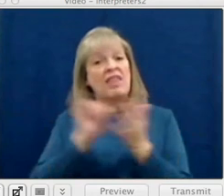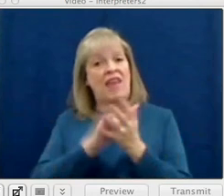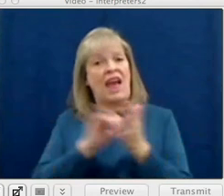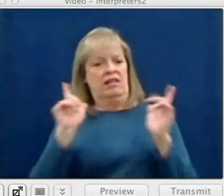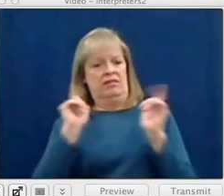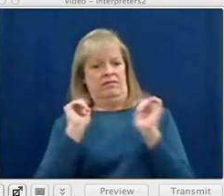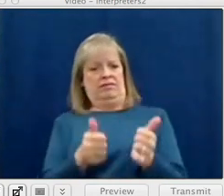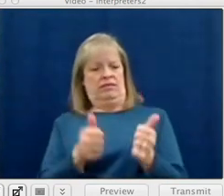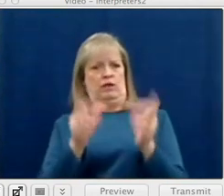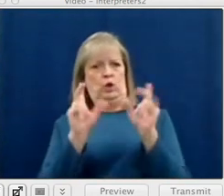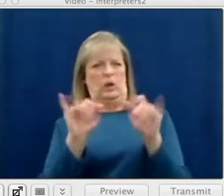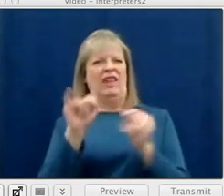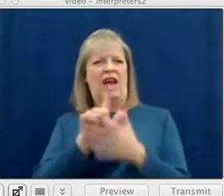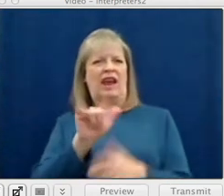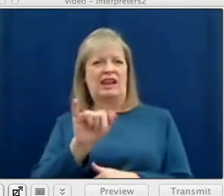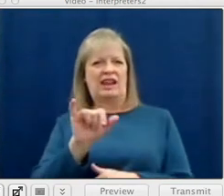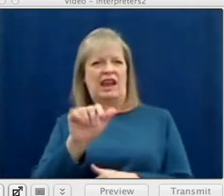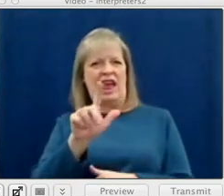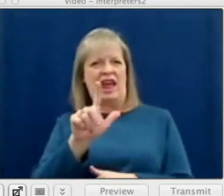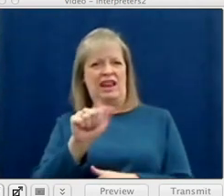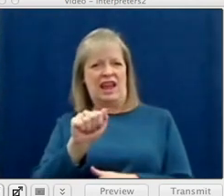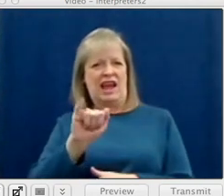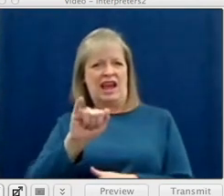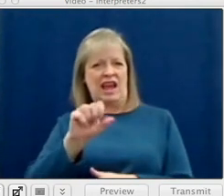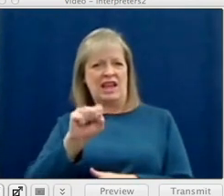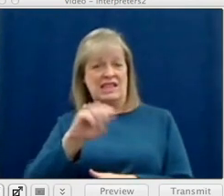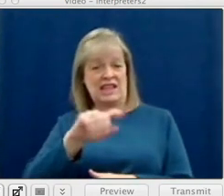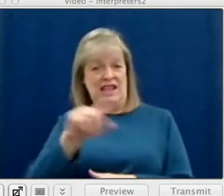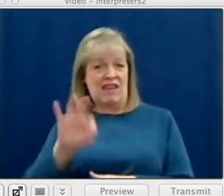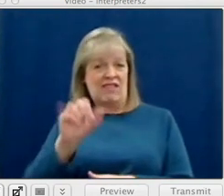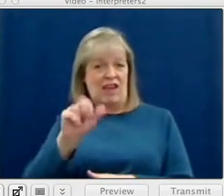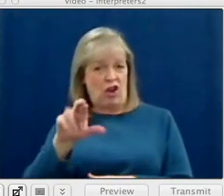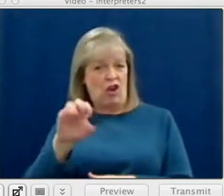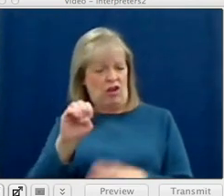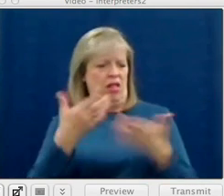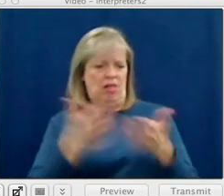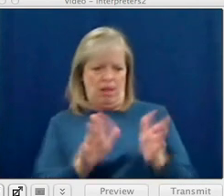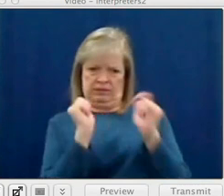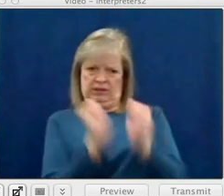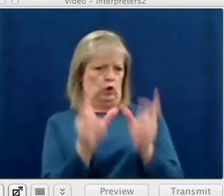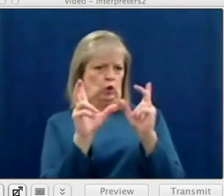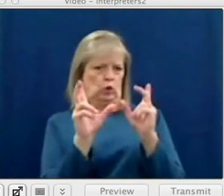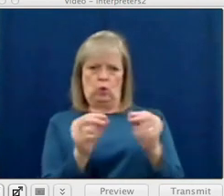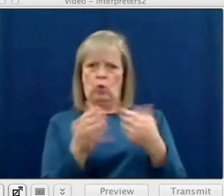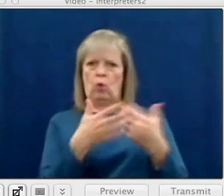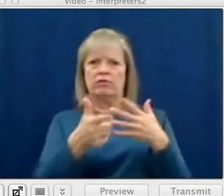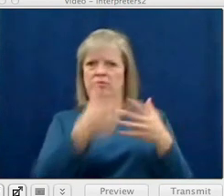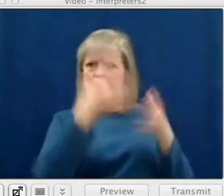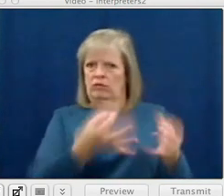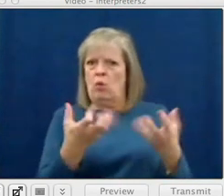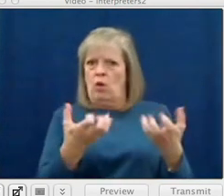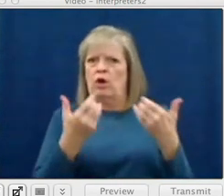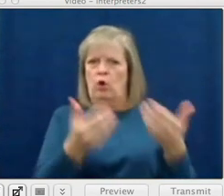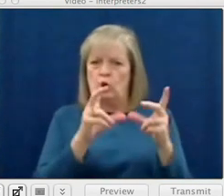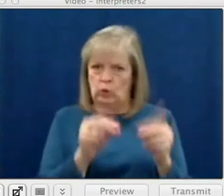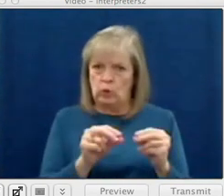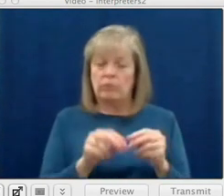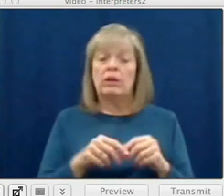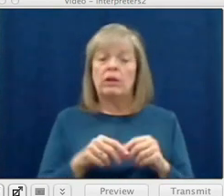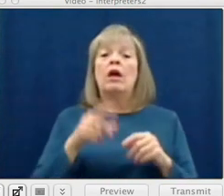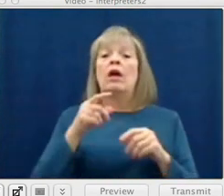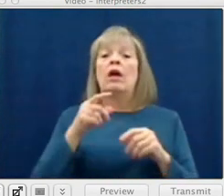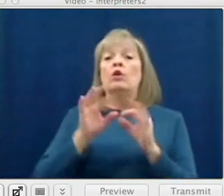Let people do what they're choosing to do in the given moment. The interpreter makes the hearing student aware that